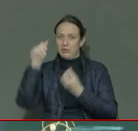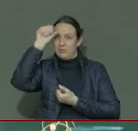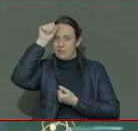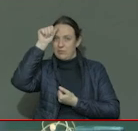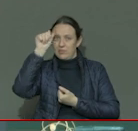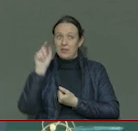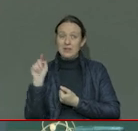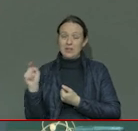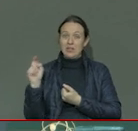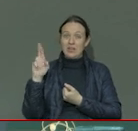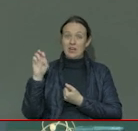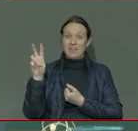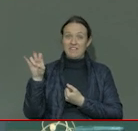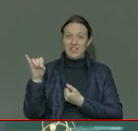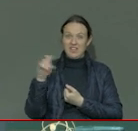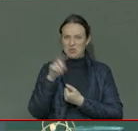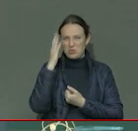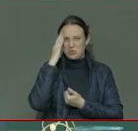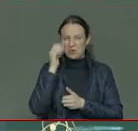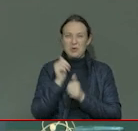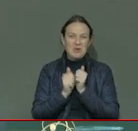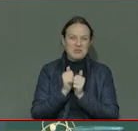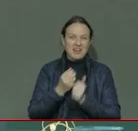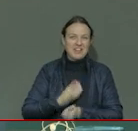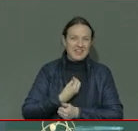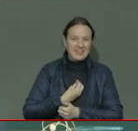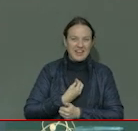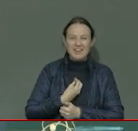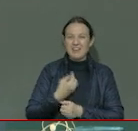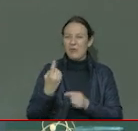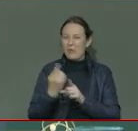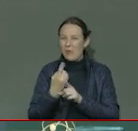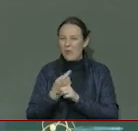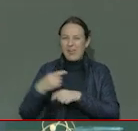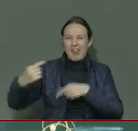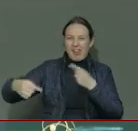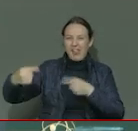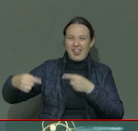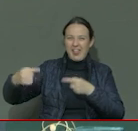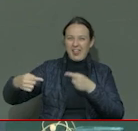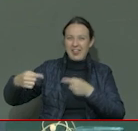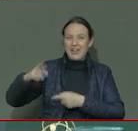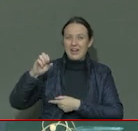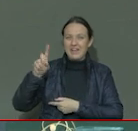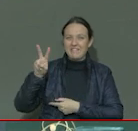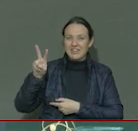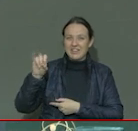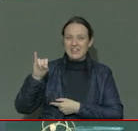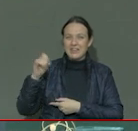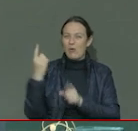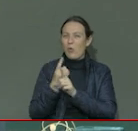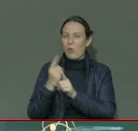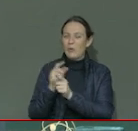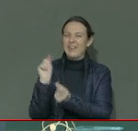about this. You know, older brothers and younger siblings are constantly fighting. Ravi constantly teased